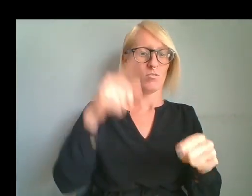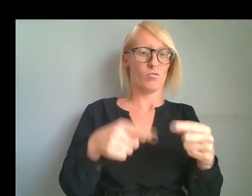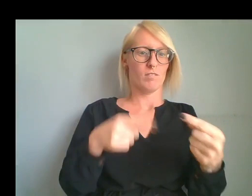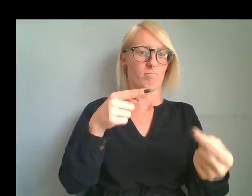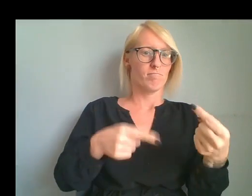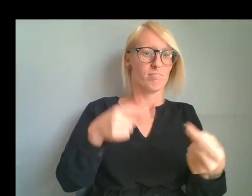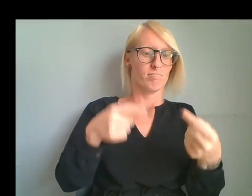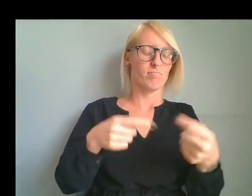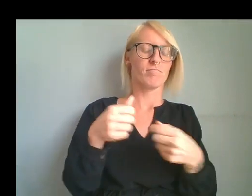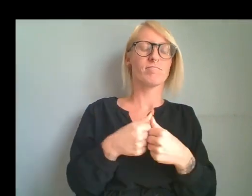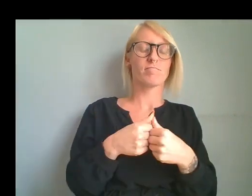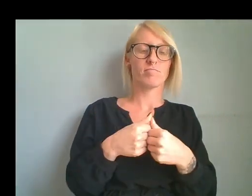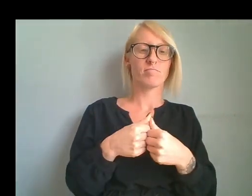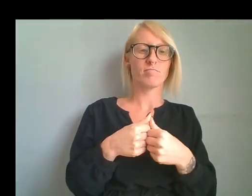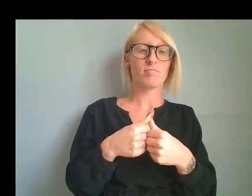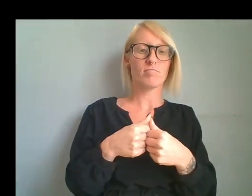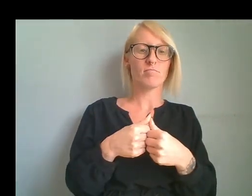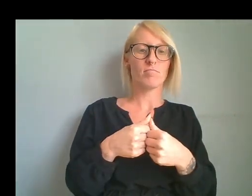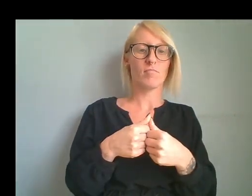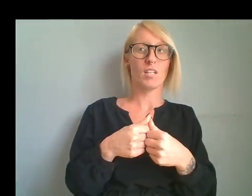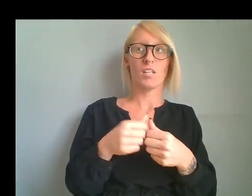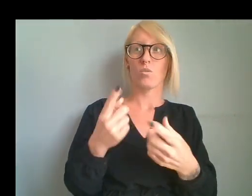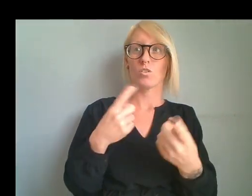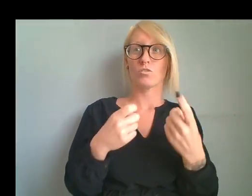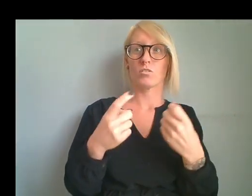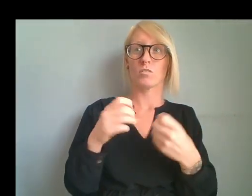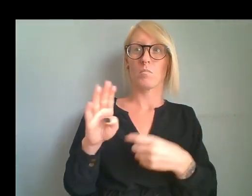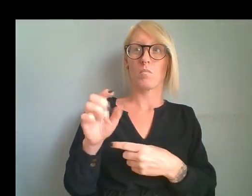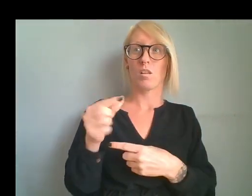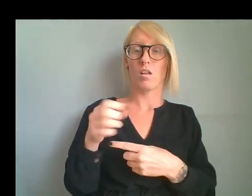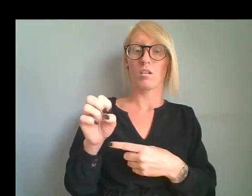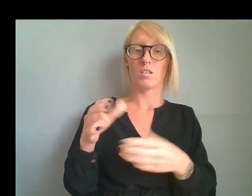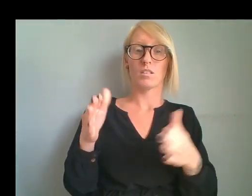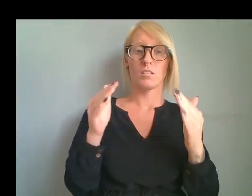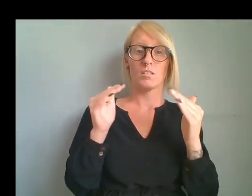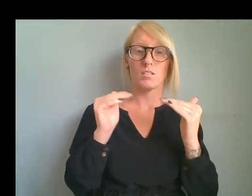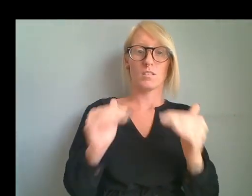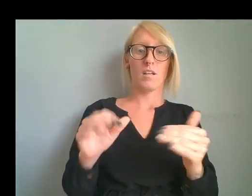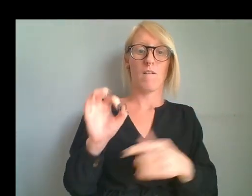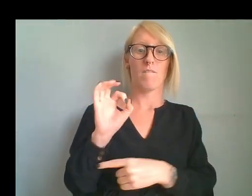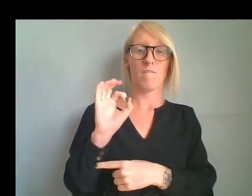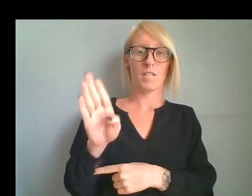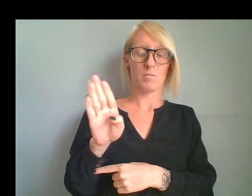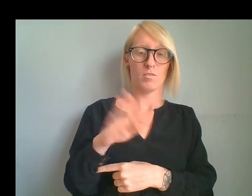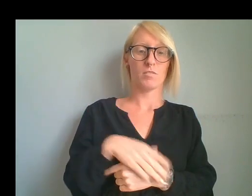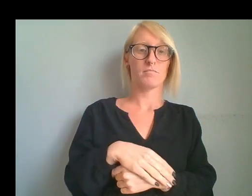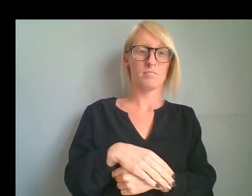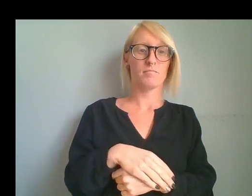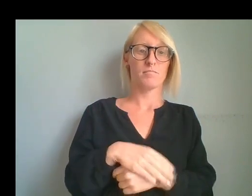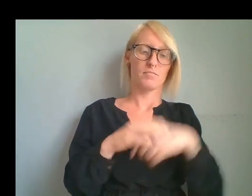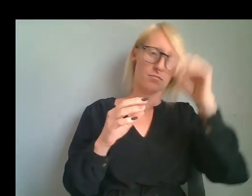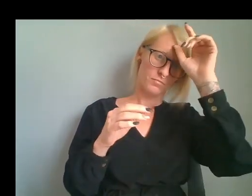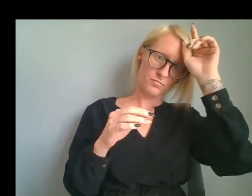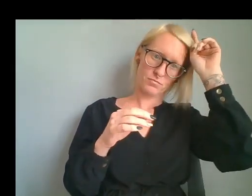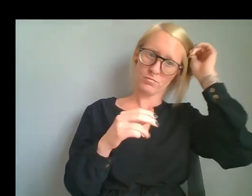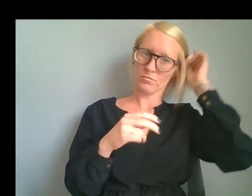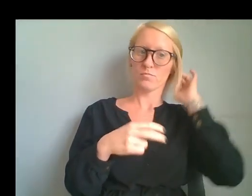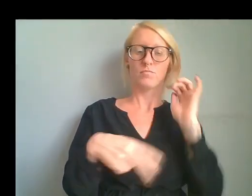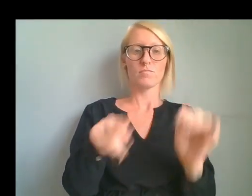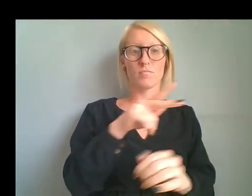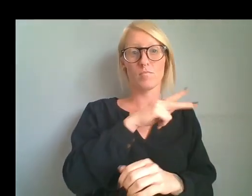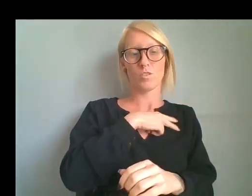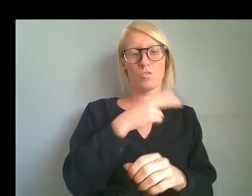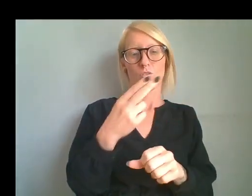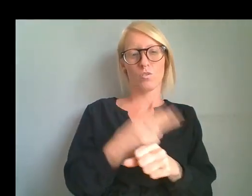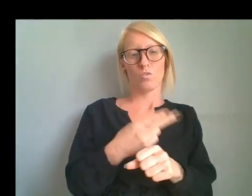Any other questions about Blogger before I go to Facebook next? Okay. I'm curious, for personal